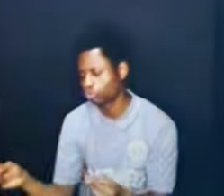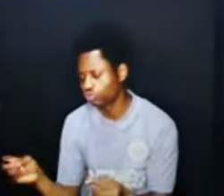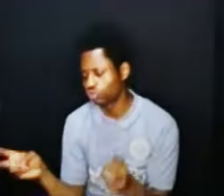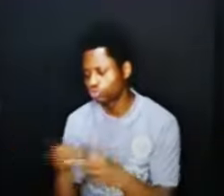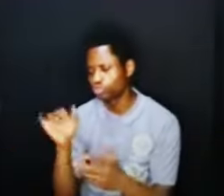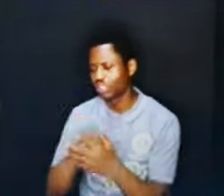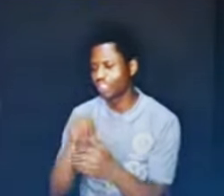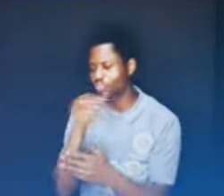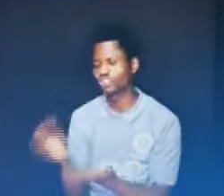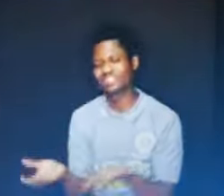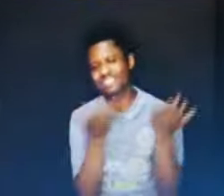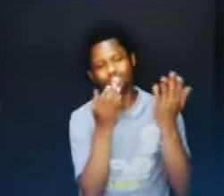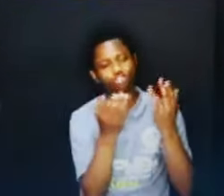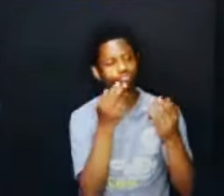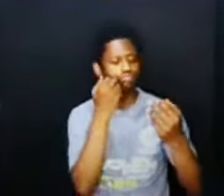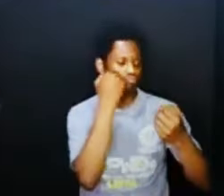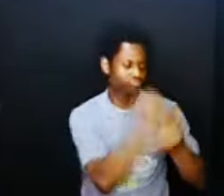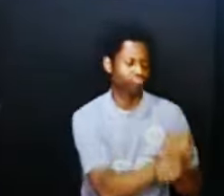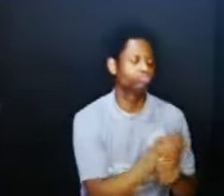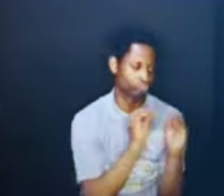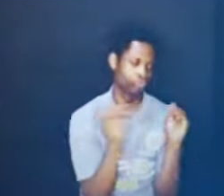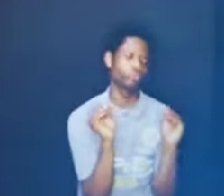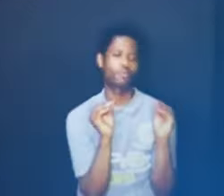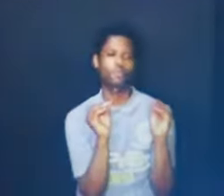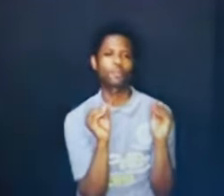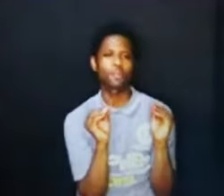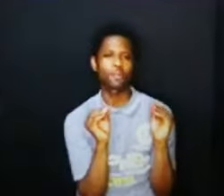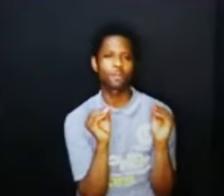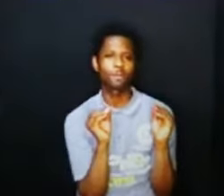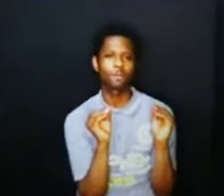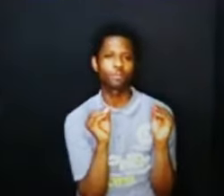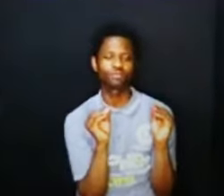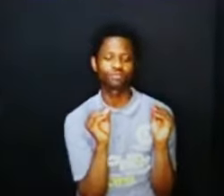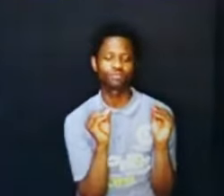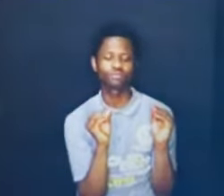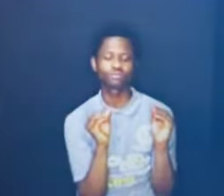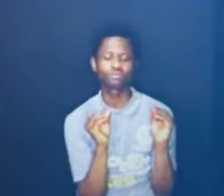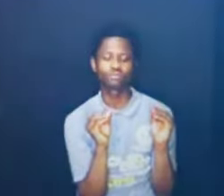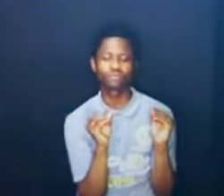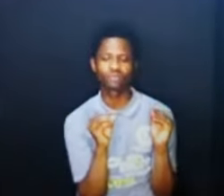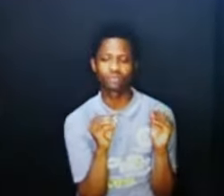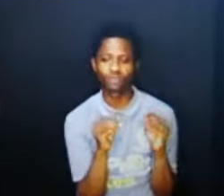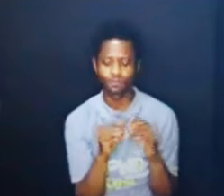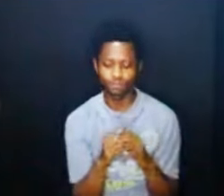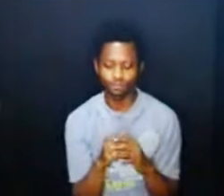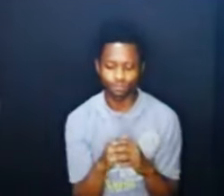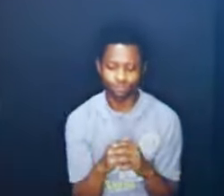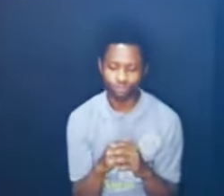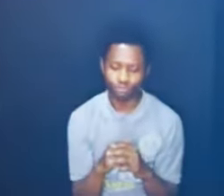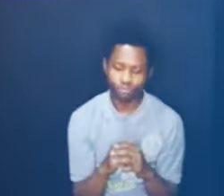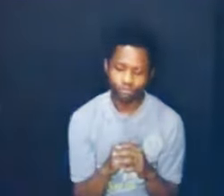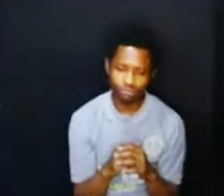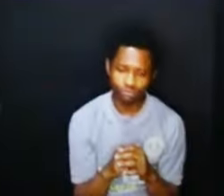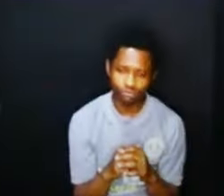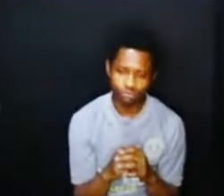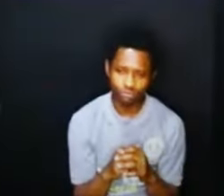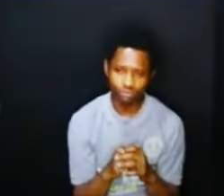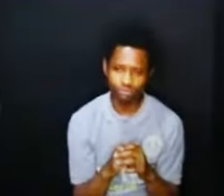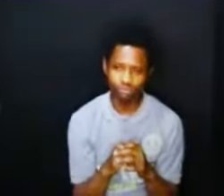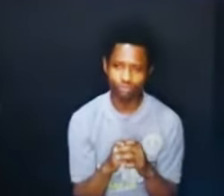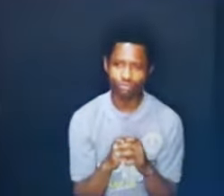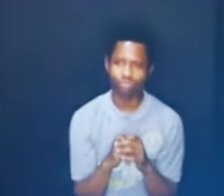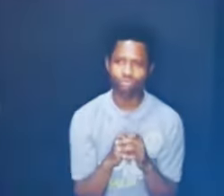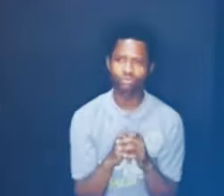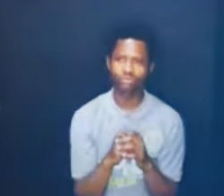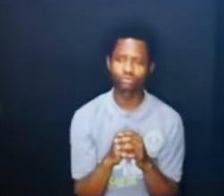tem, now Debbie uncrobo nino, and you will answer at Timufo and sa, now Timufono, and you will answer or